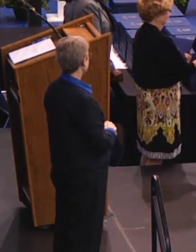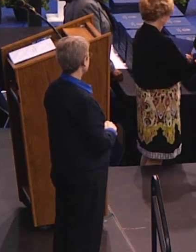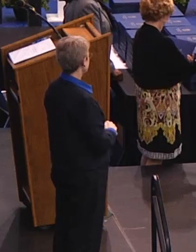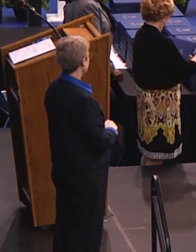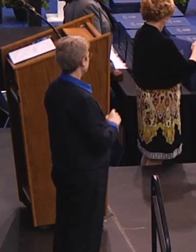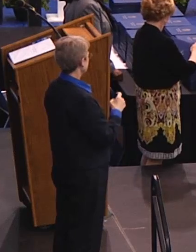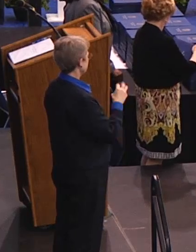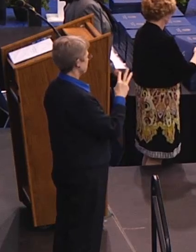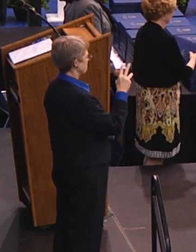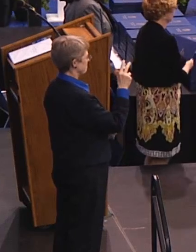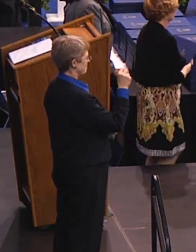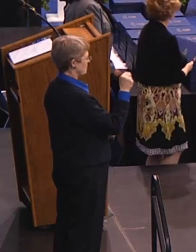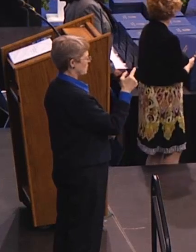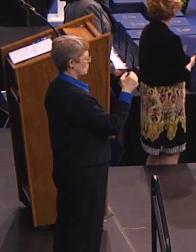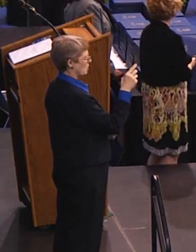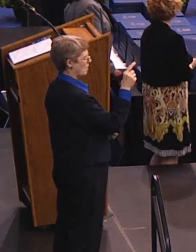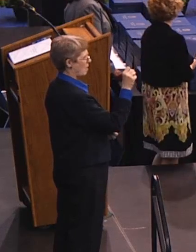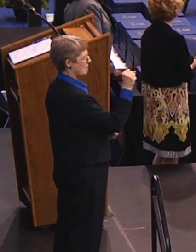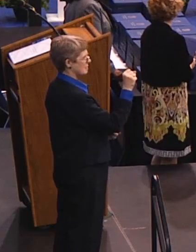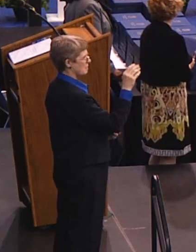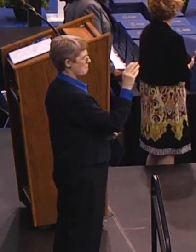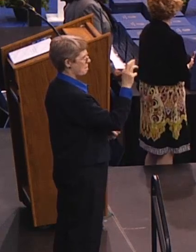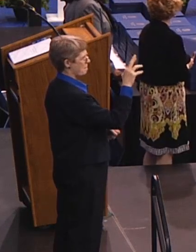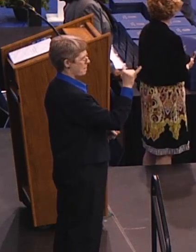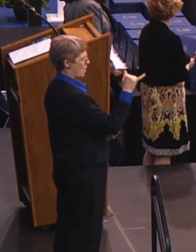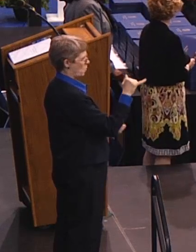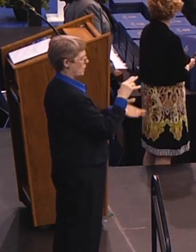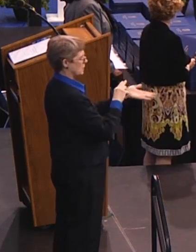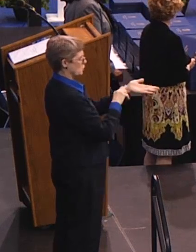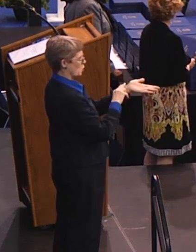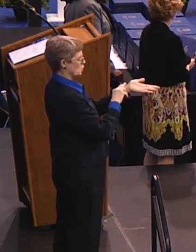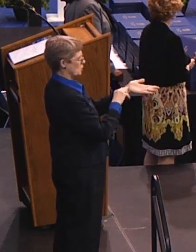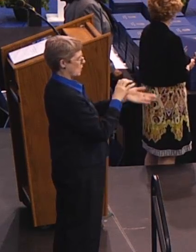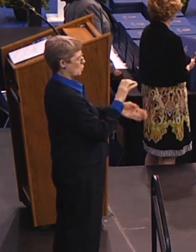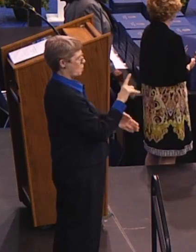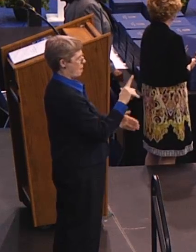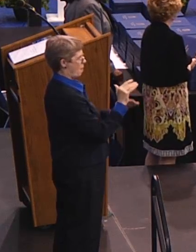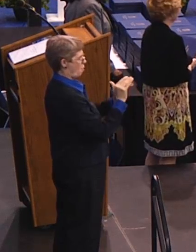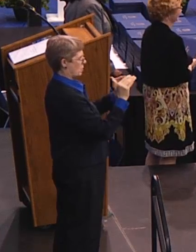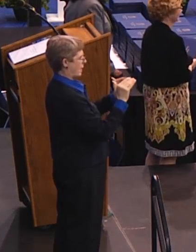Dawn Shabre Gosberry, nursing, cum laude.